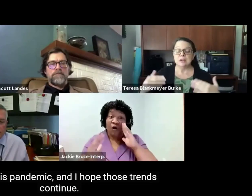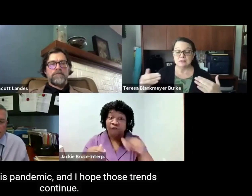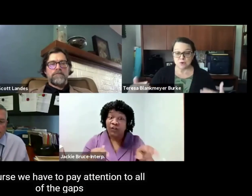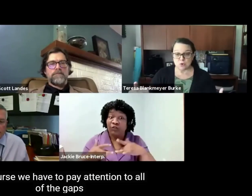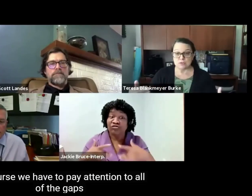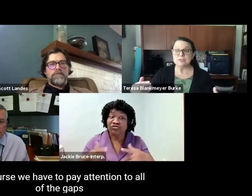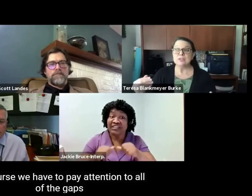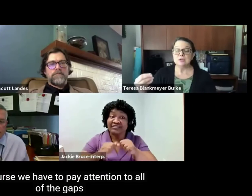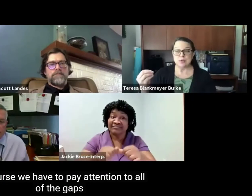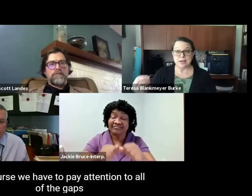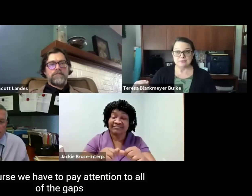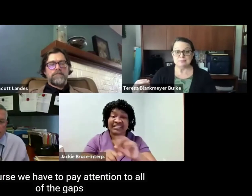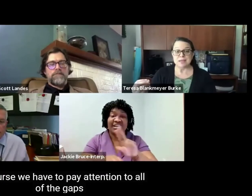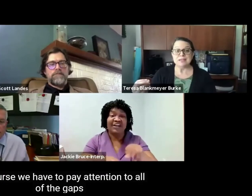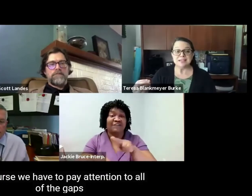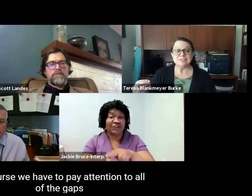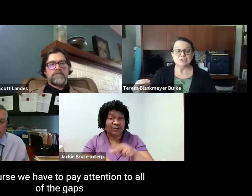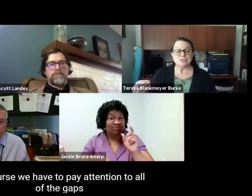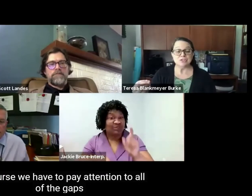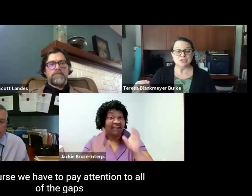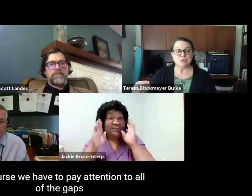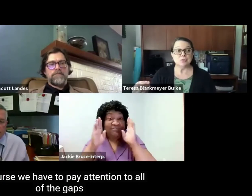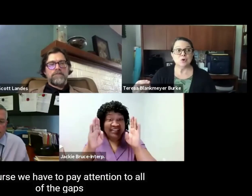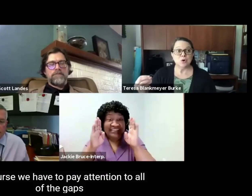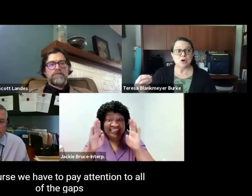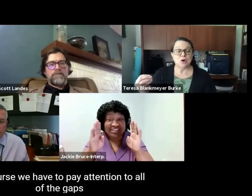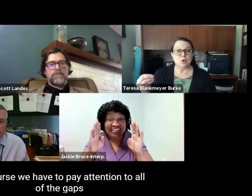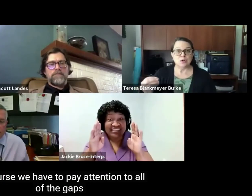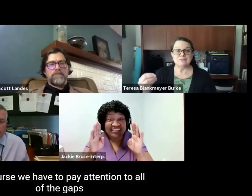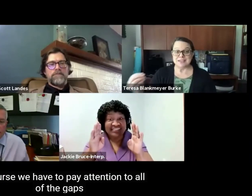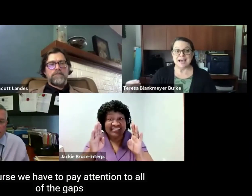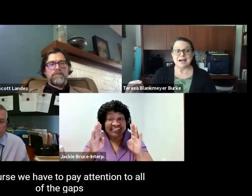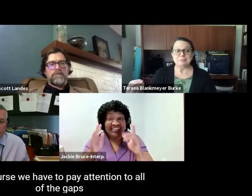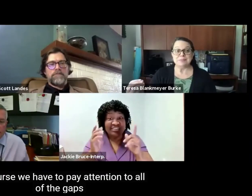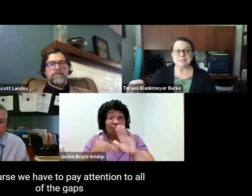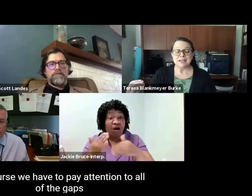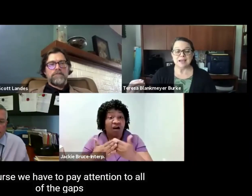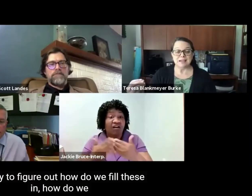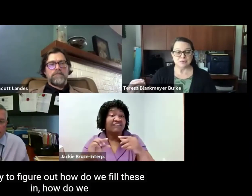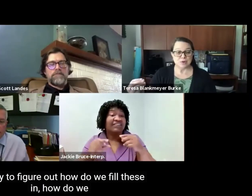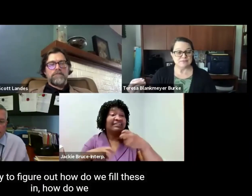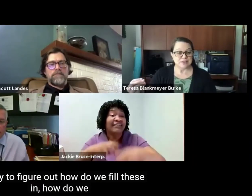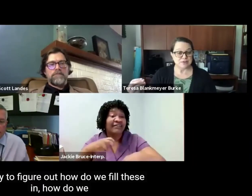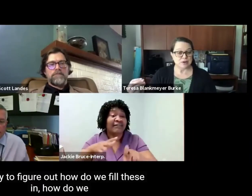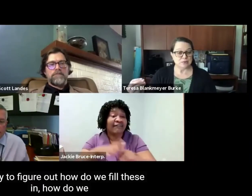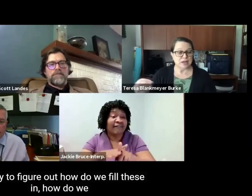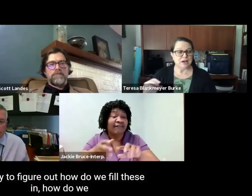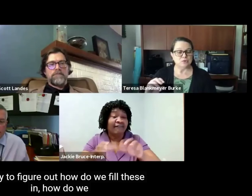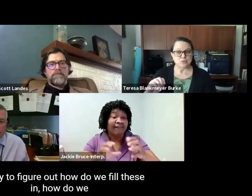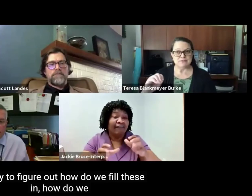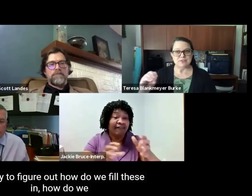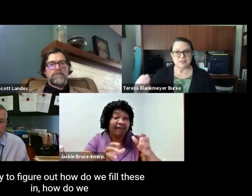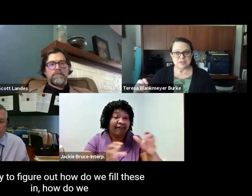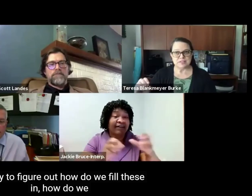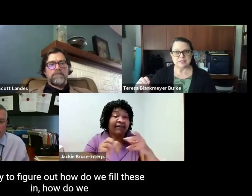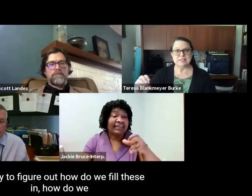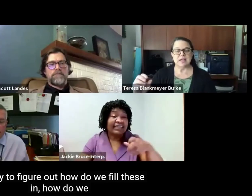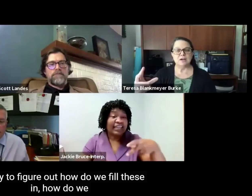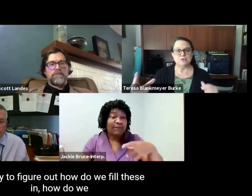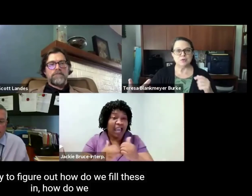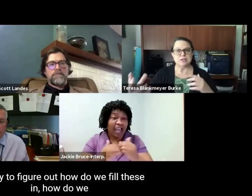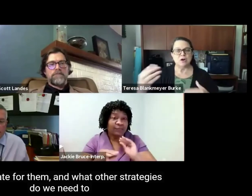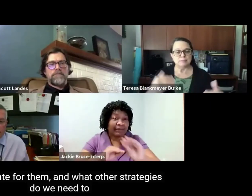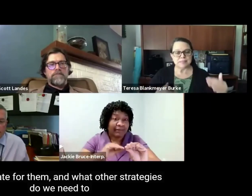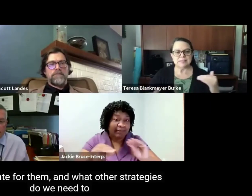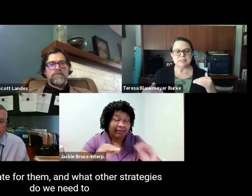continue. Of course, we have to pay attention to all of the gaps and try to figure out how do we fill these in,